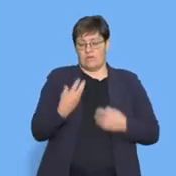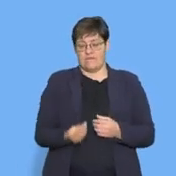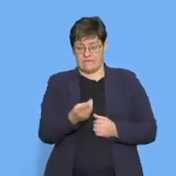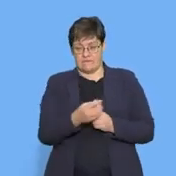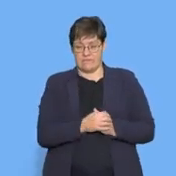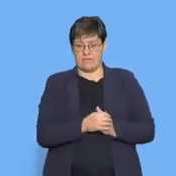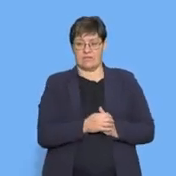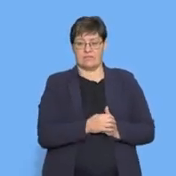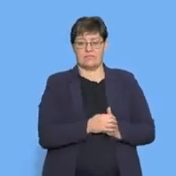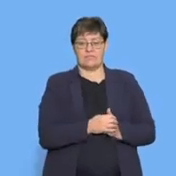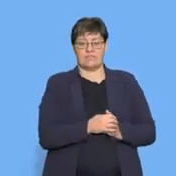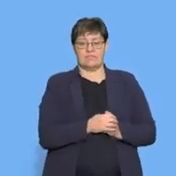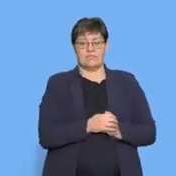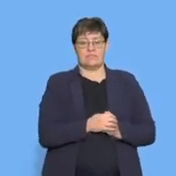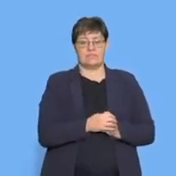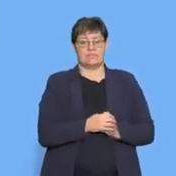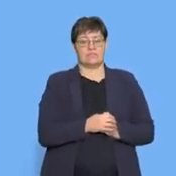expression that we have here.